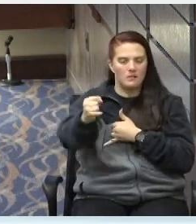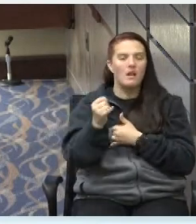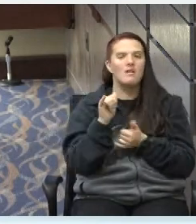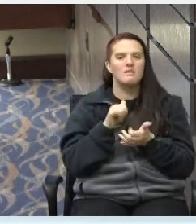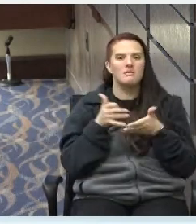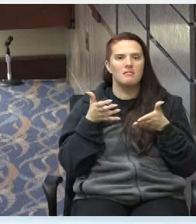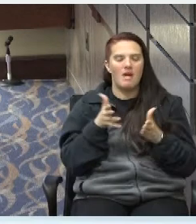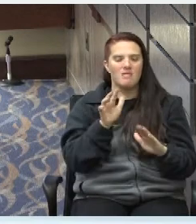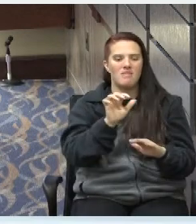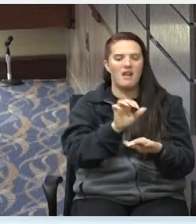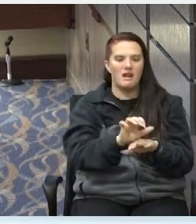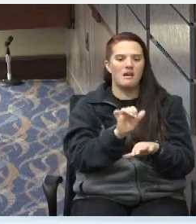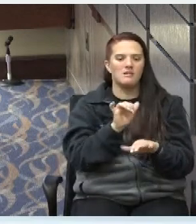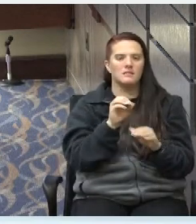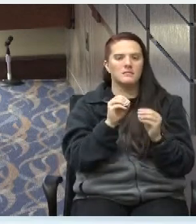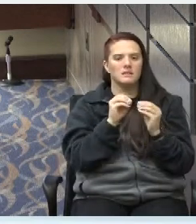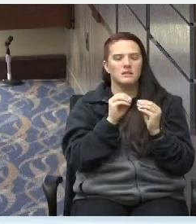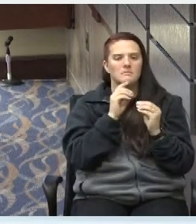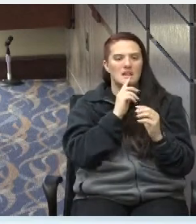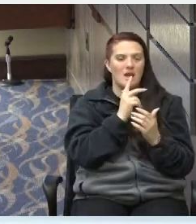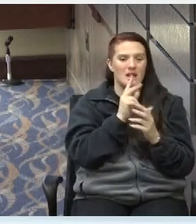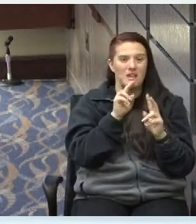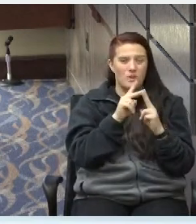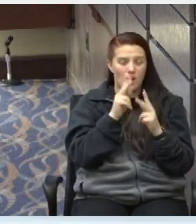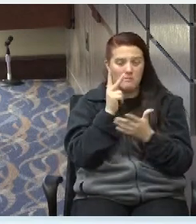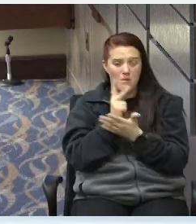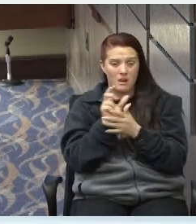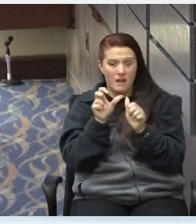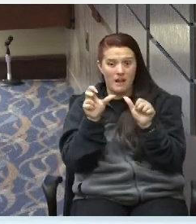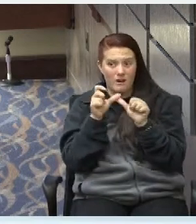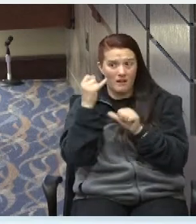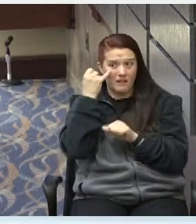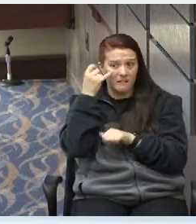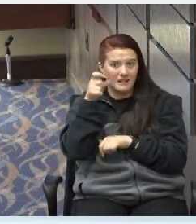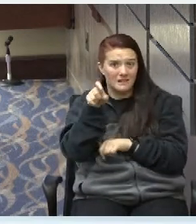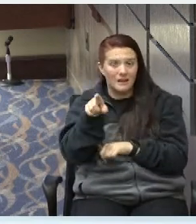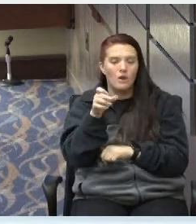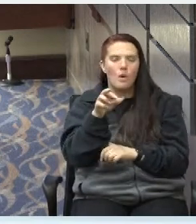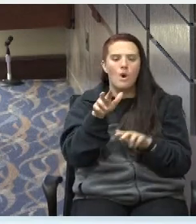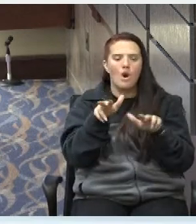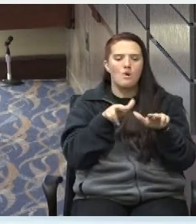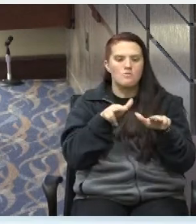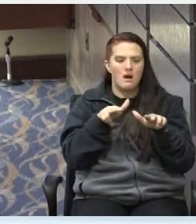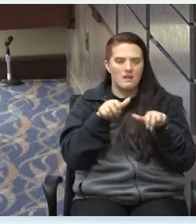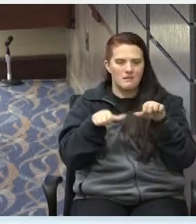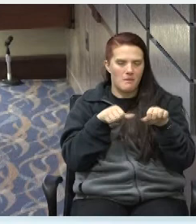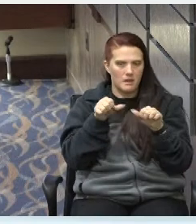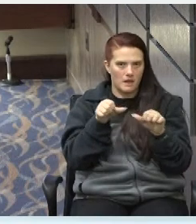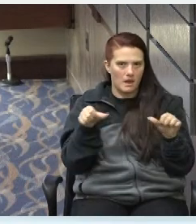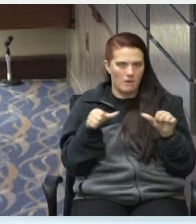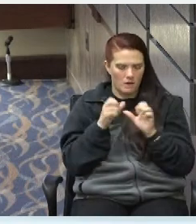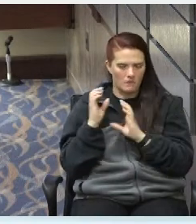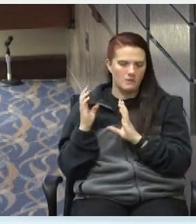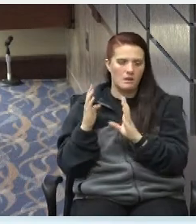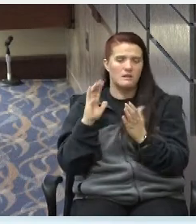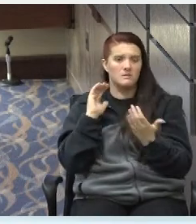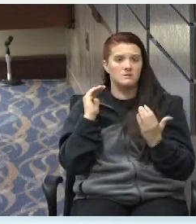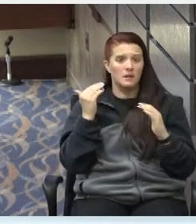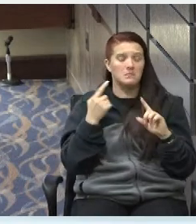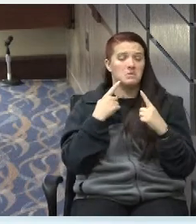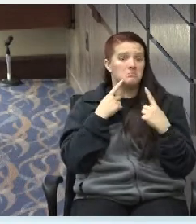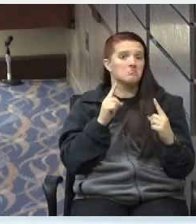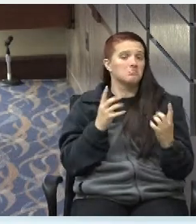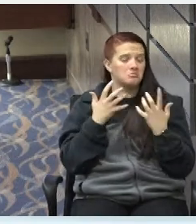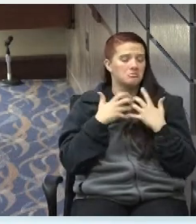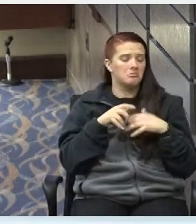that organically either be a parking area if it was needed or a walking, biking area. And that seems to have worked out really